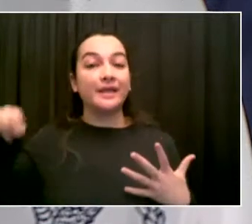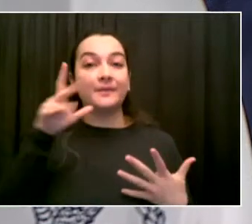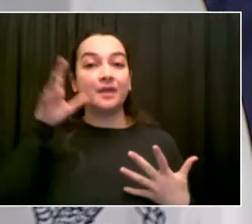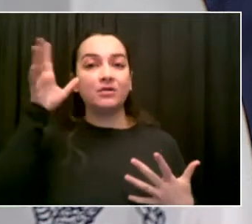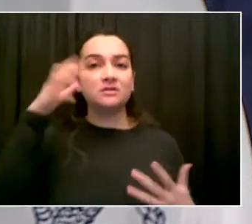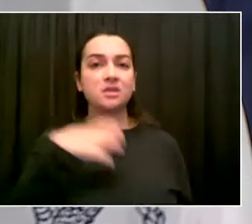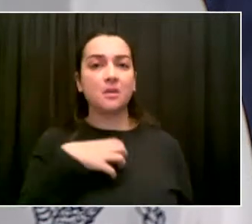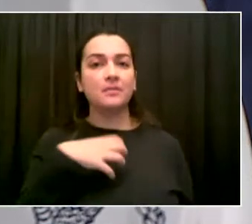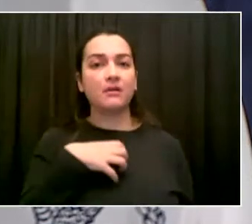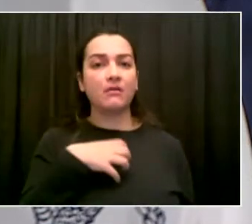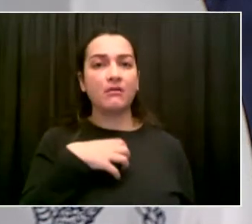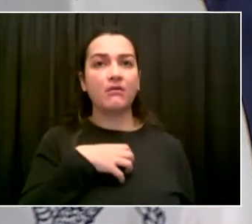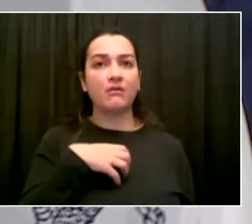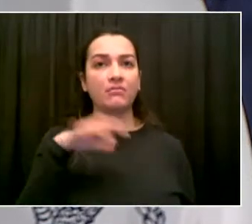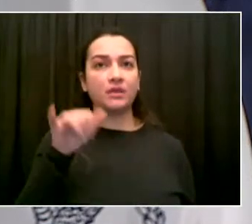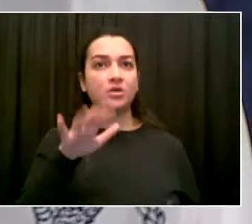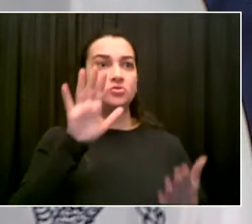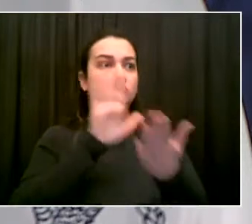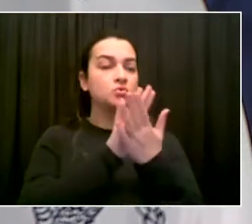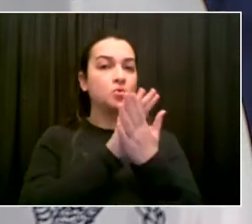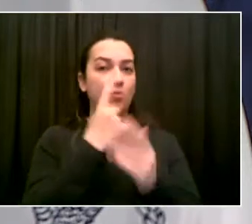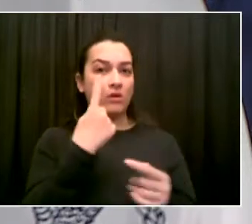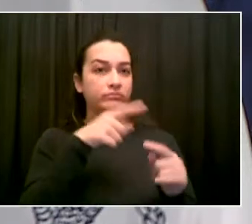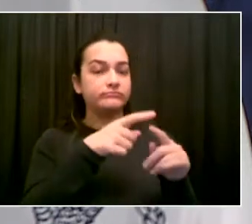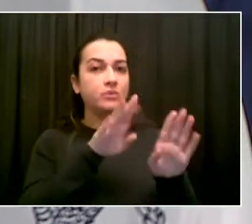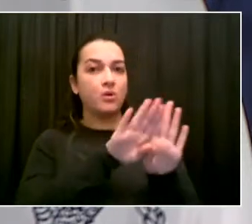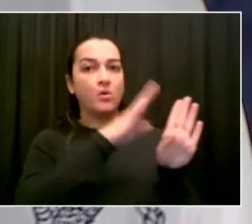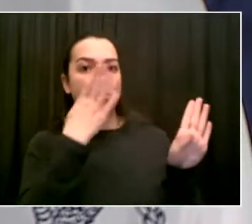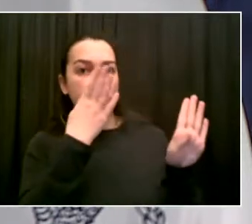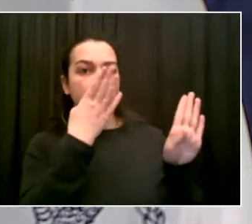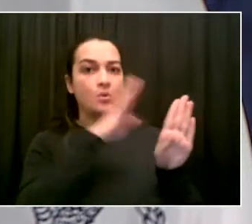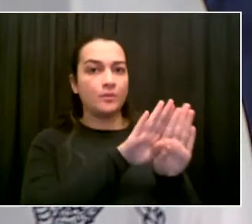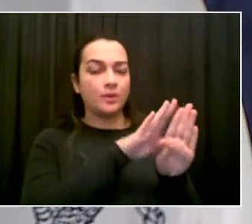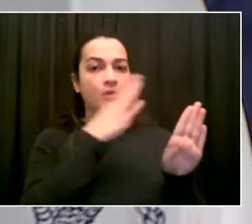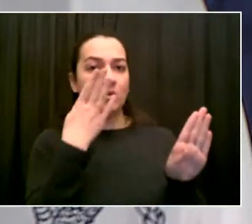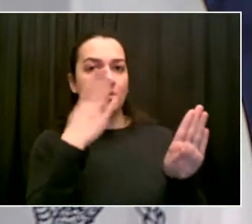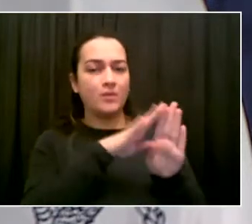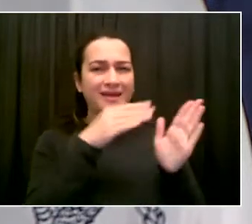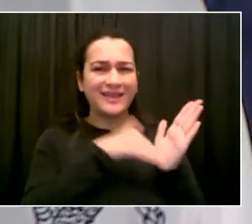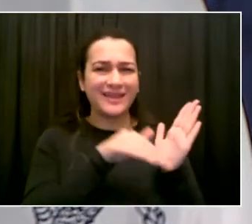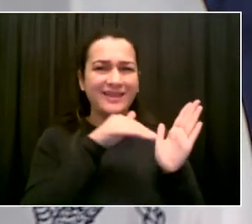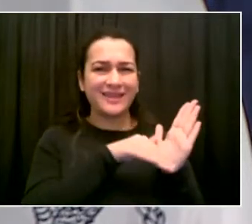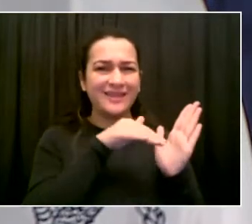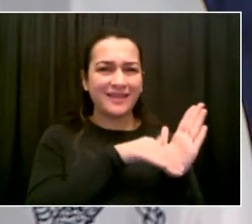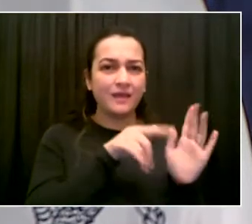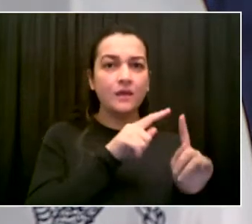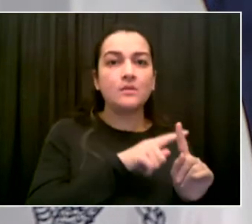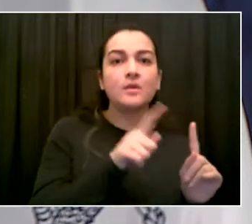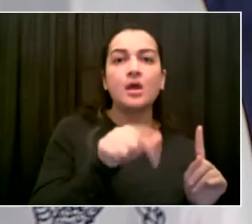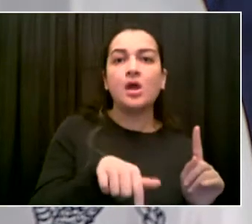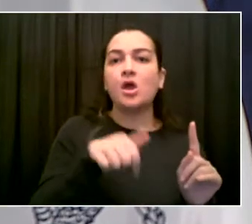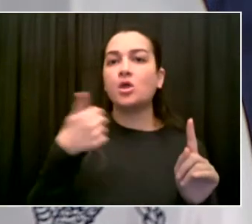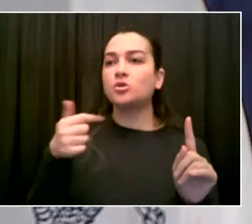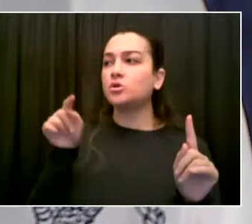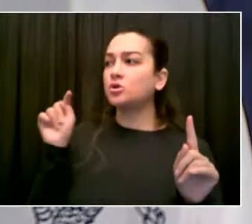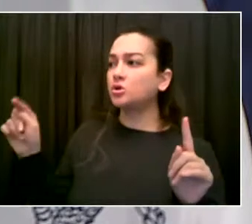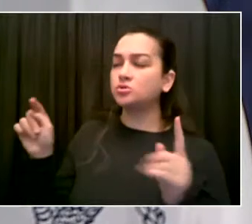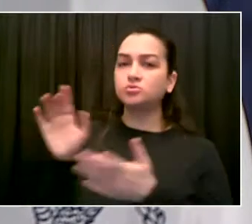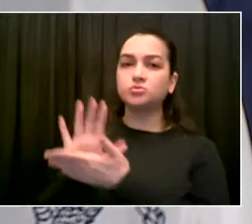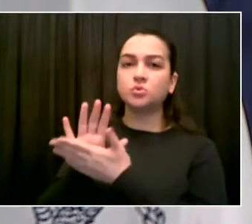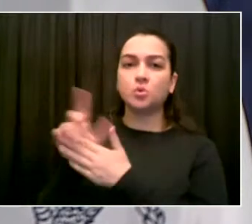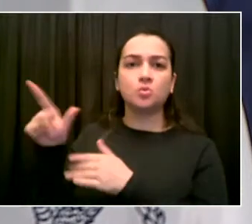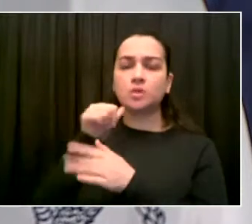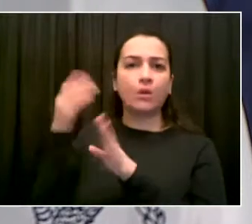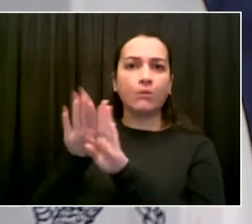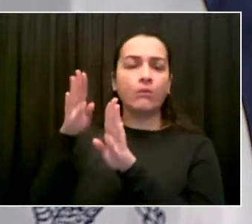DOE keep track of where this was happening most often? And is there sort of any special initiative to address